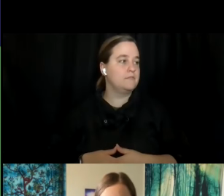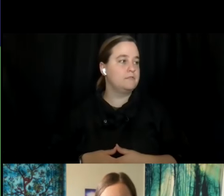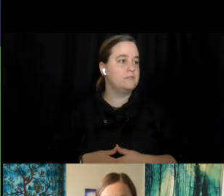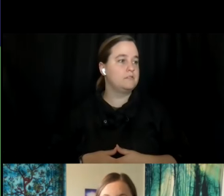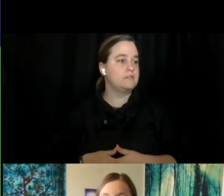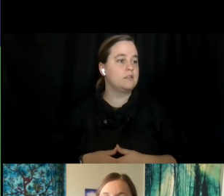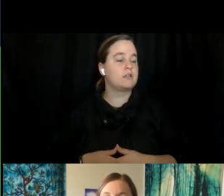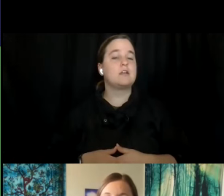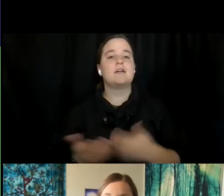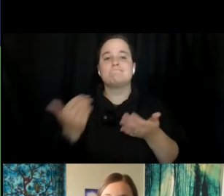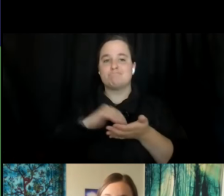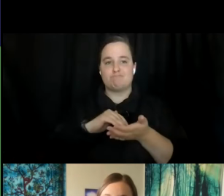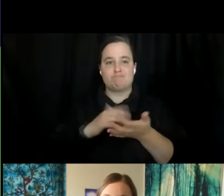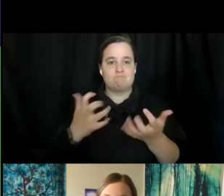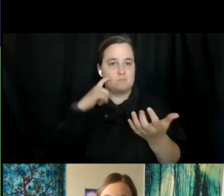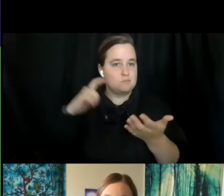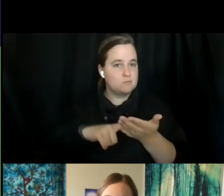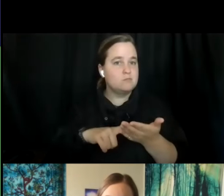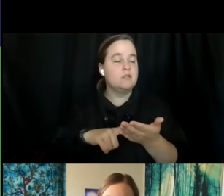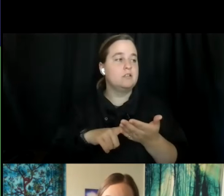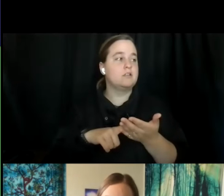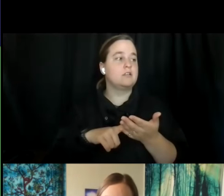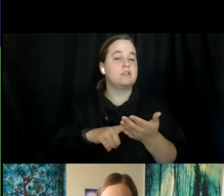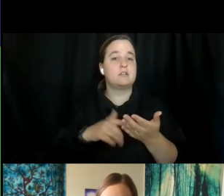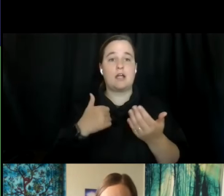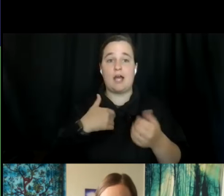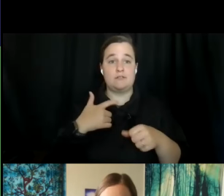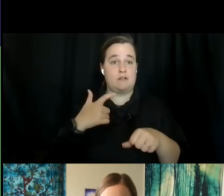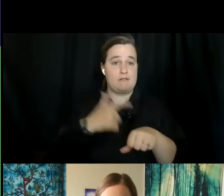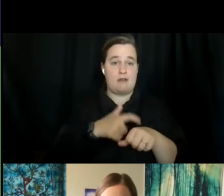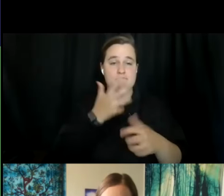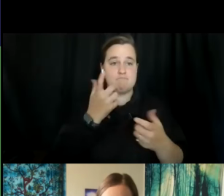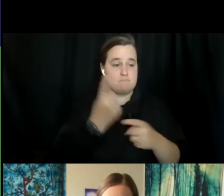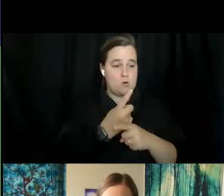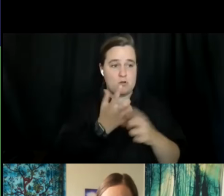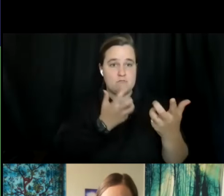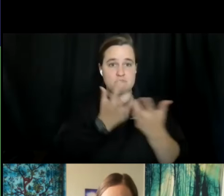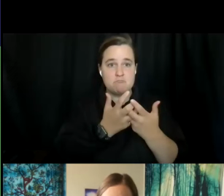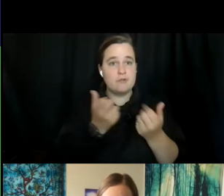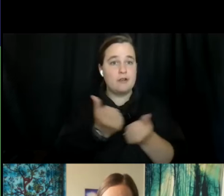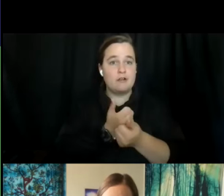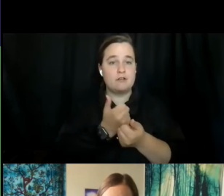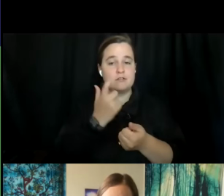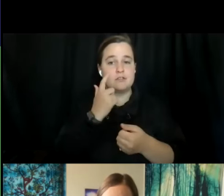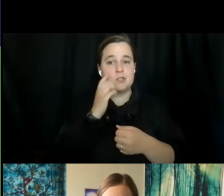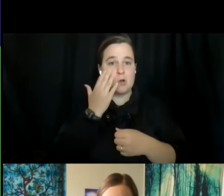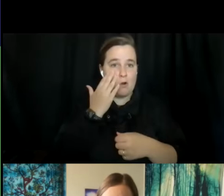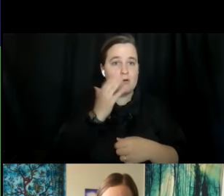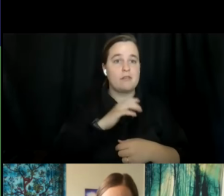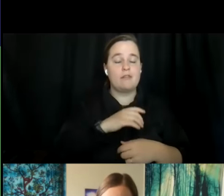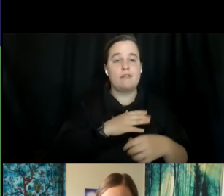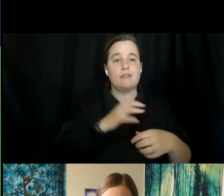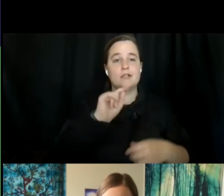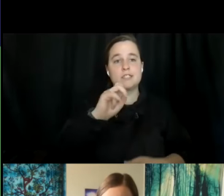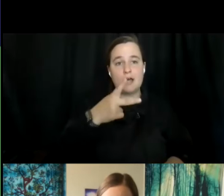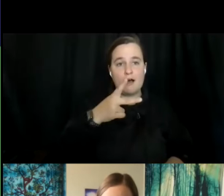Yet I want to acknowledge that there's a time for everything. Both can be helpful, that top-down approach, that